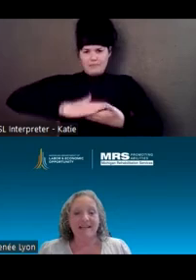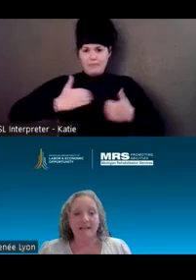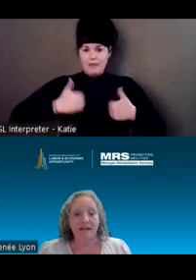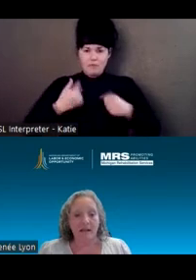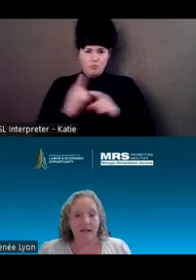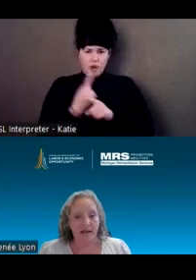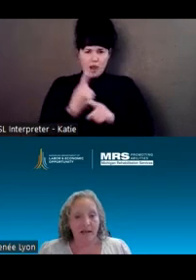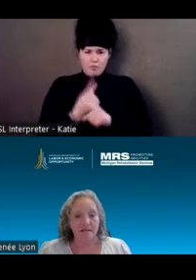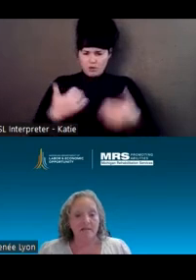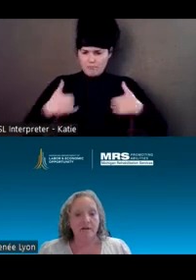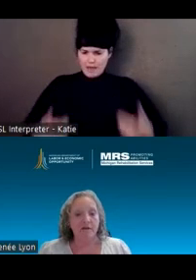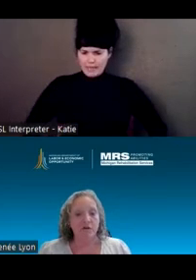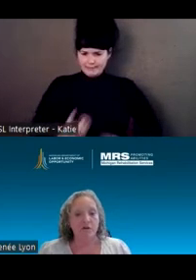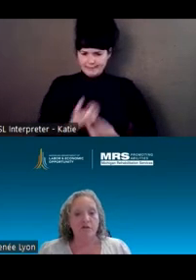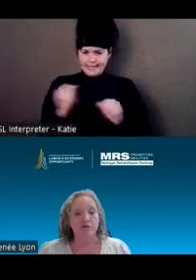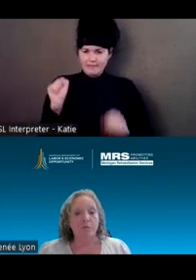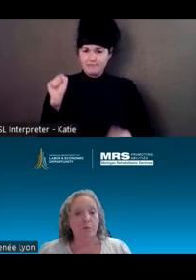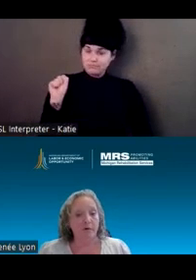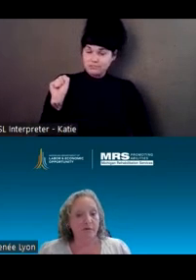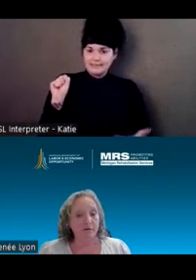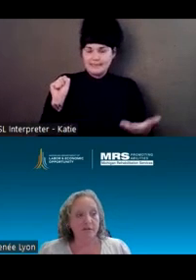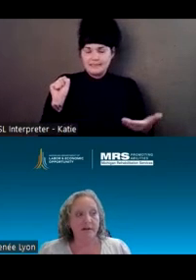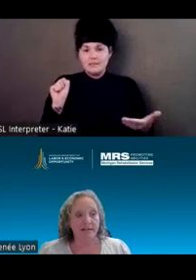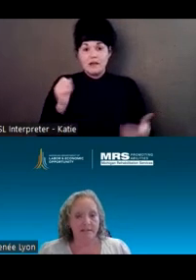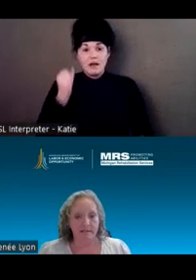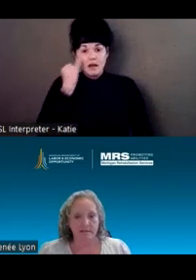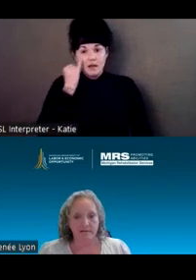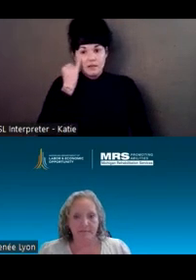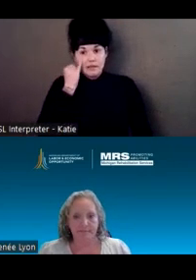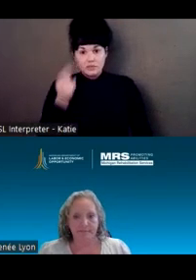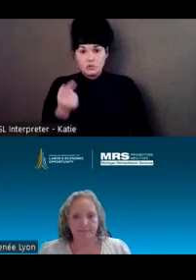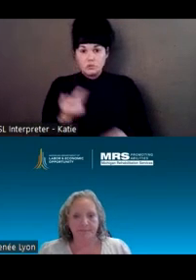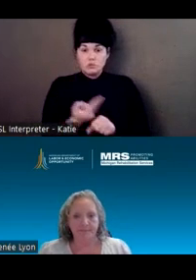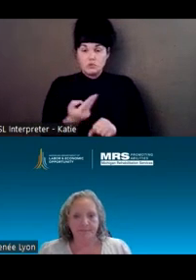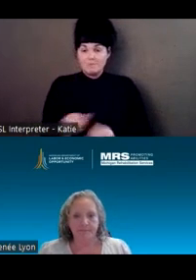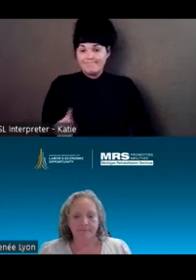ergonomics unless you use peripheral devices.